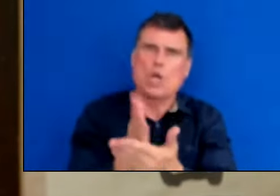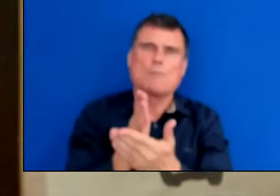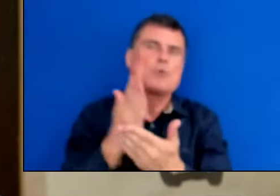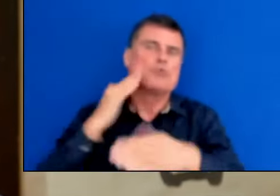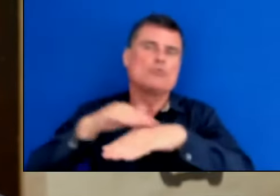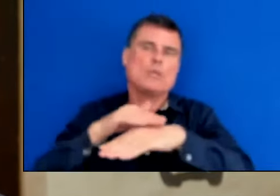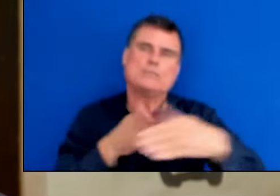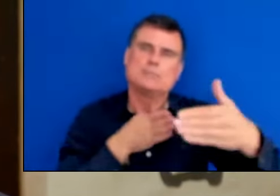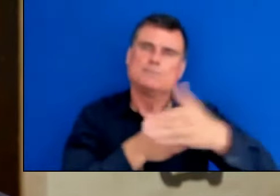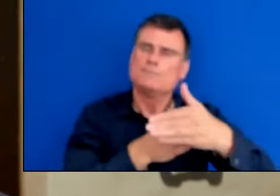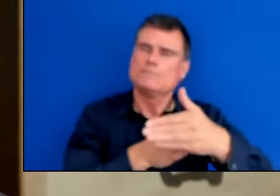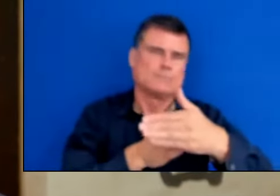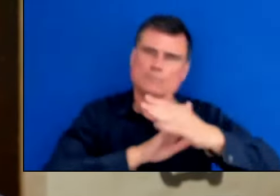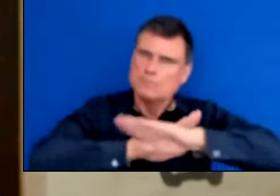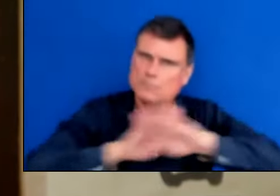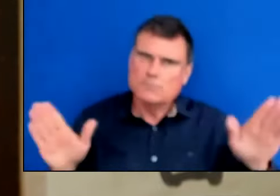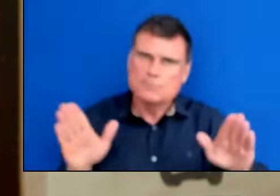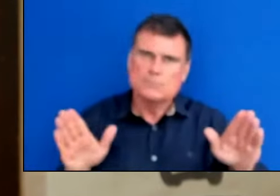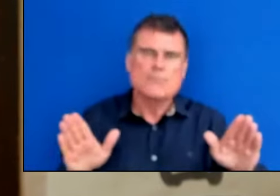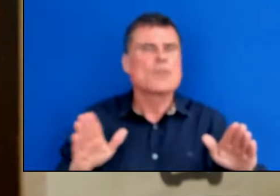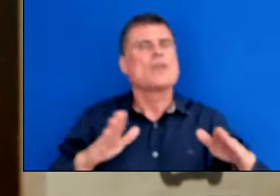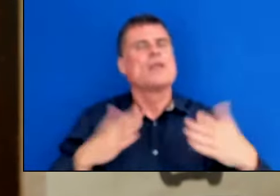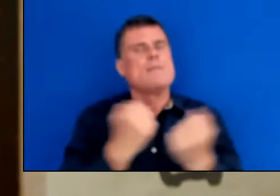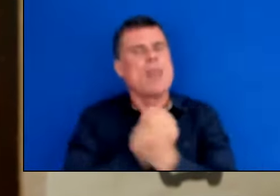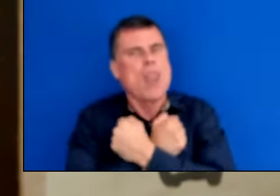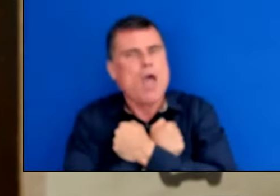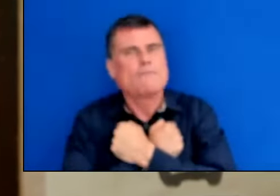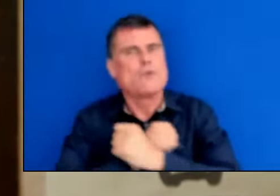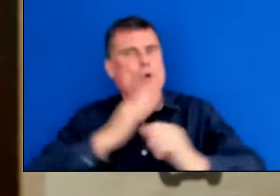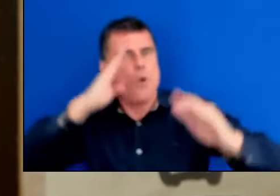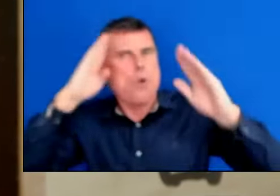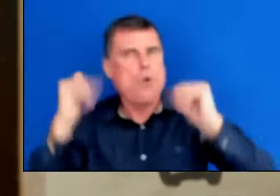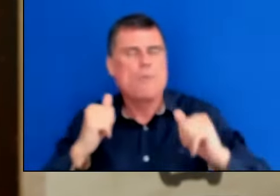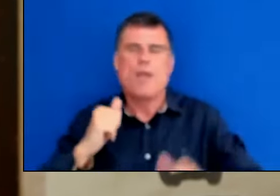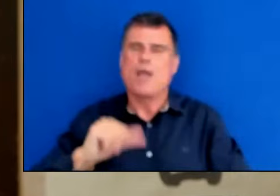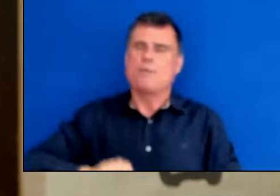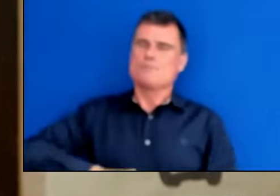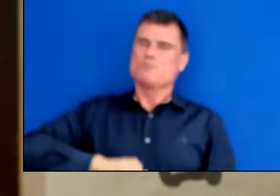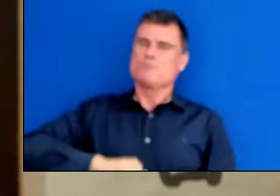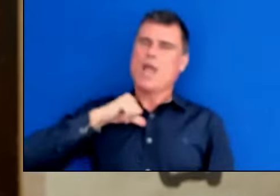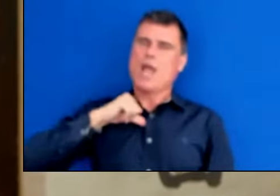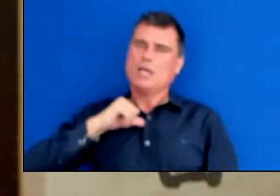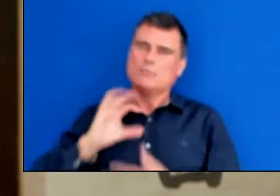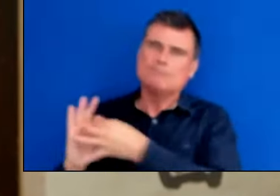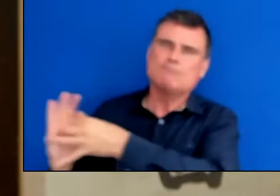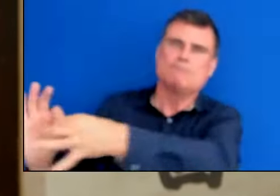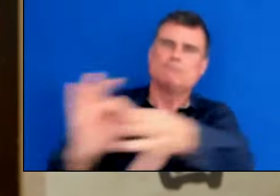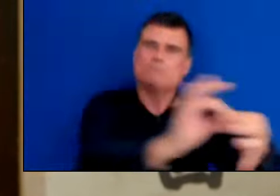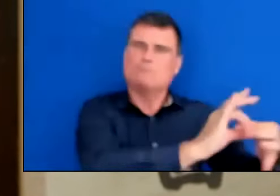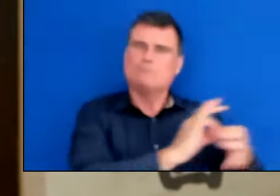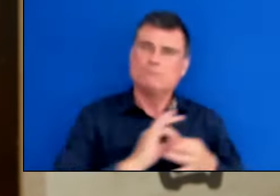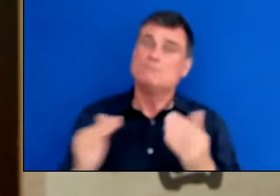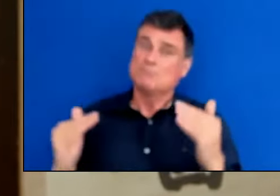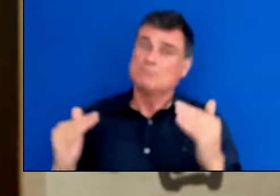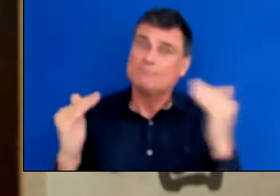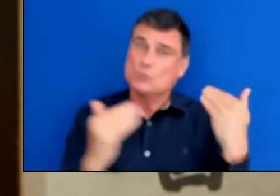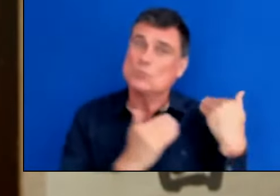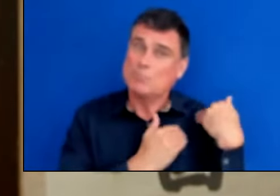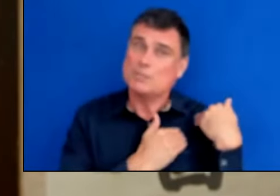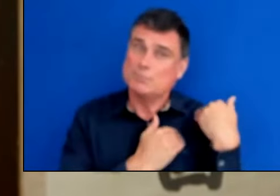by coming at it with love and hope and dignity. That's what anti-racism is all about. That's what all of us want to see.